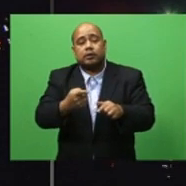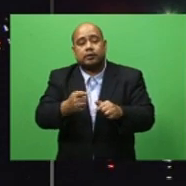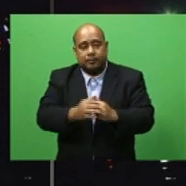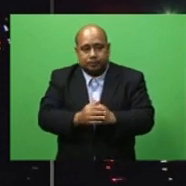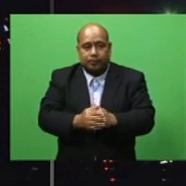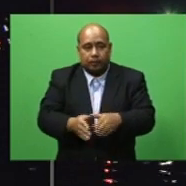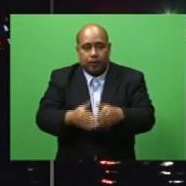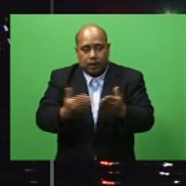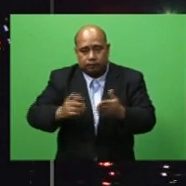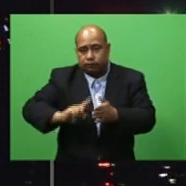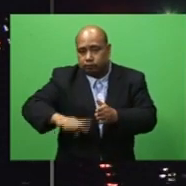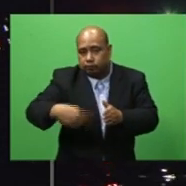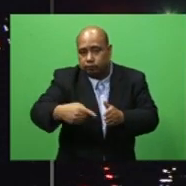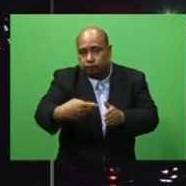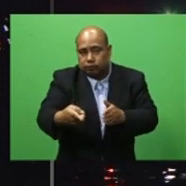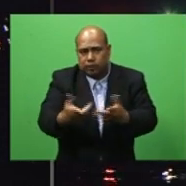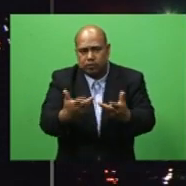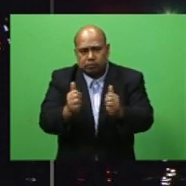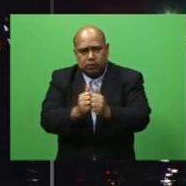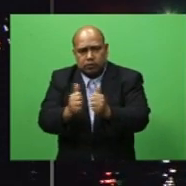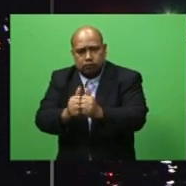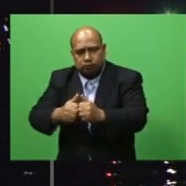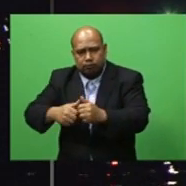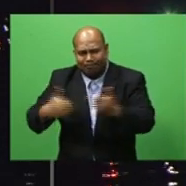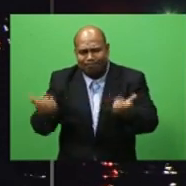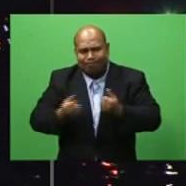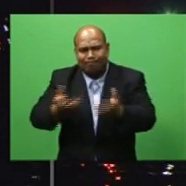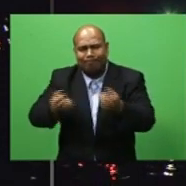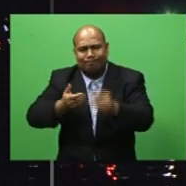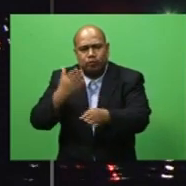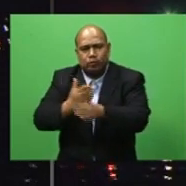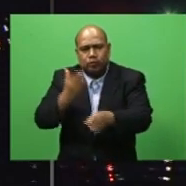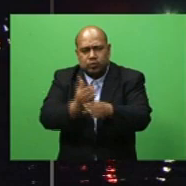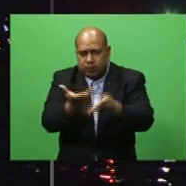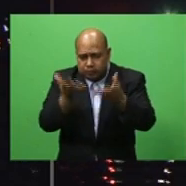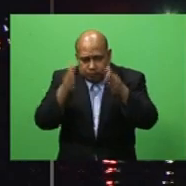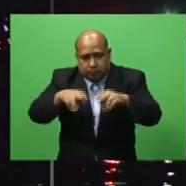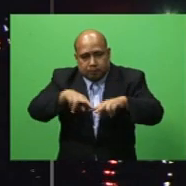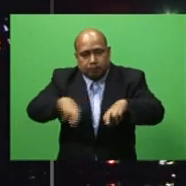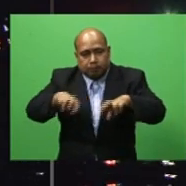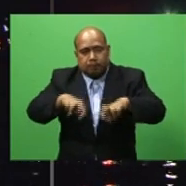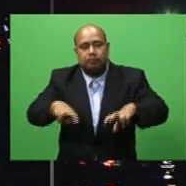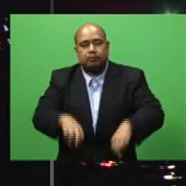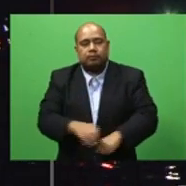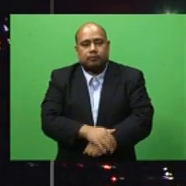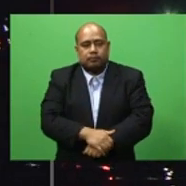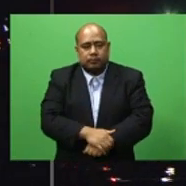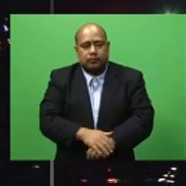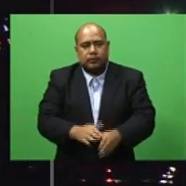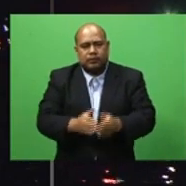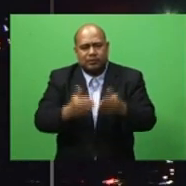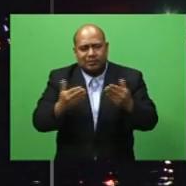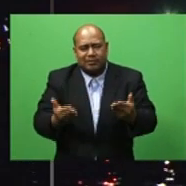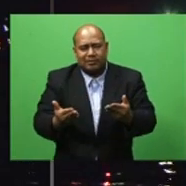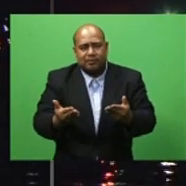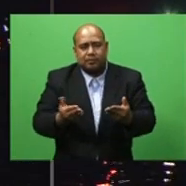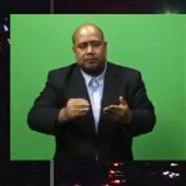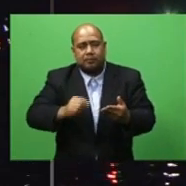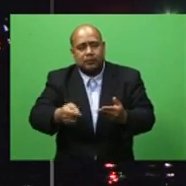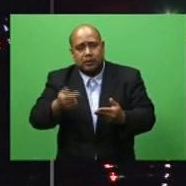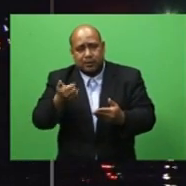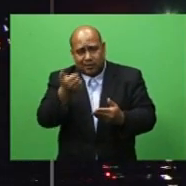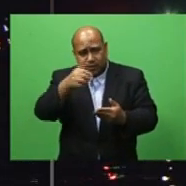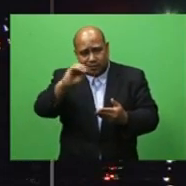out paperwork and submit applications on the investors' behalf. However, the ministry has found that at least 60%